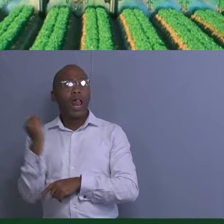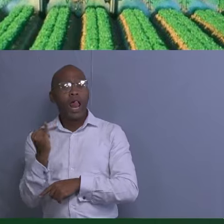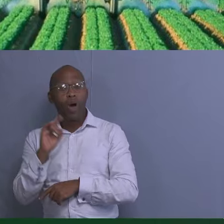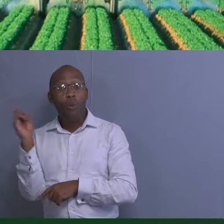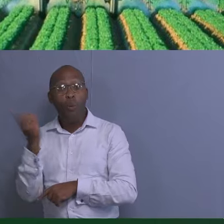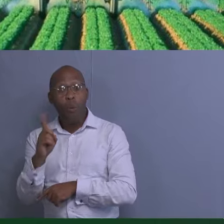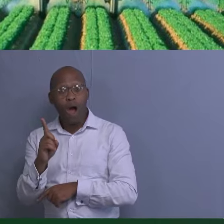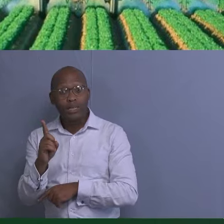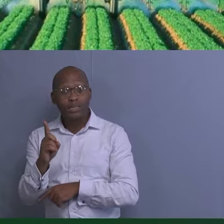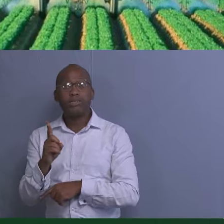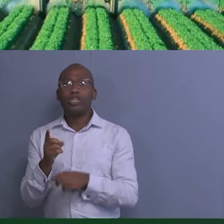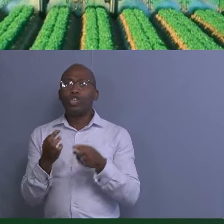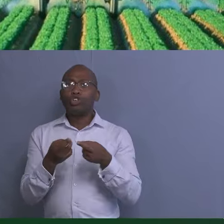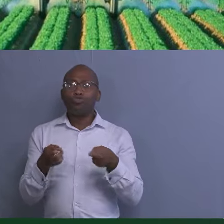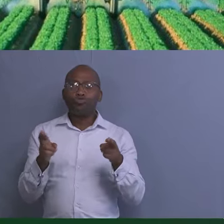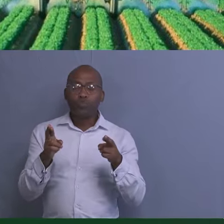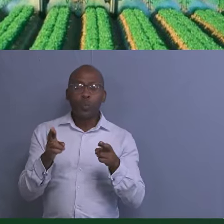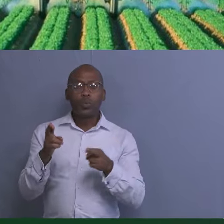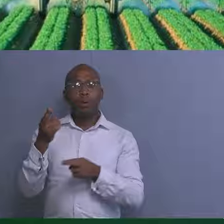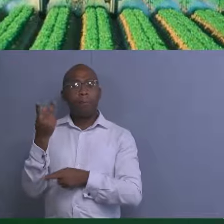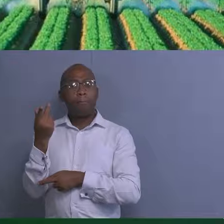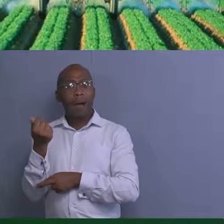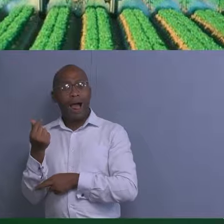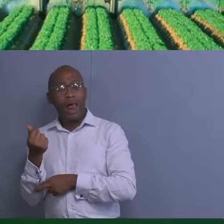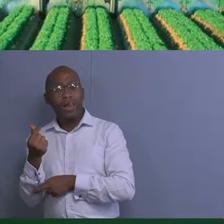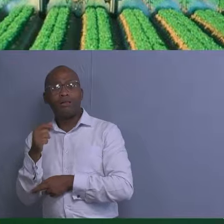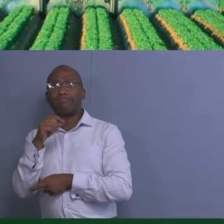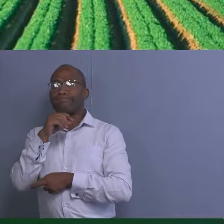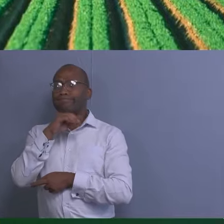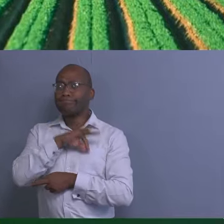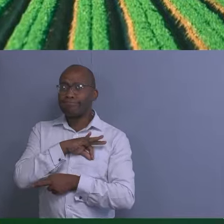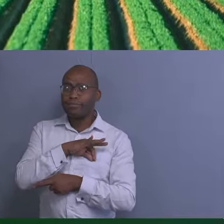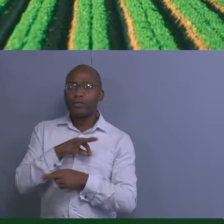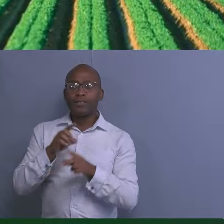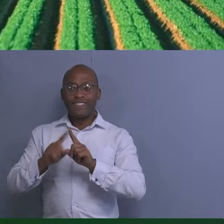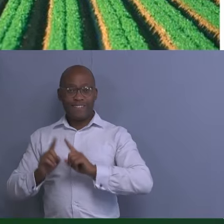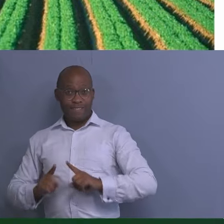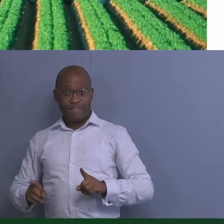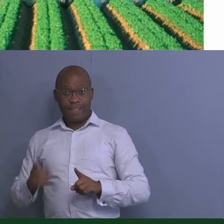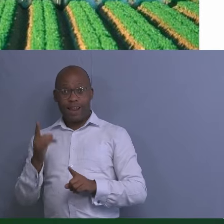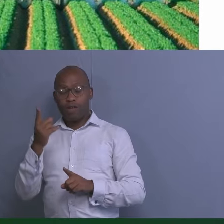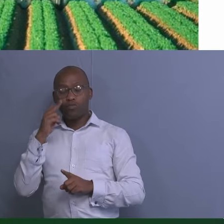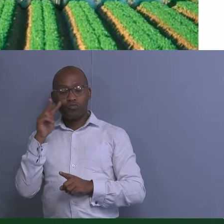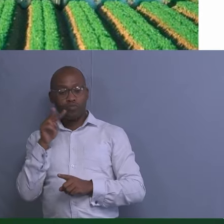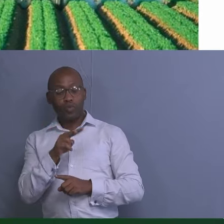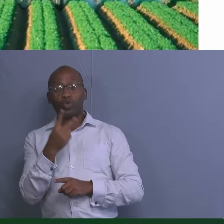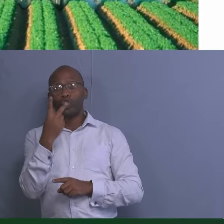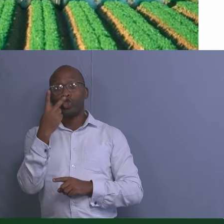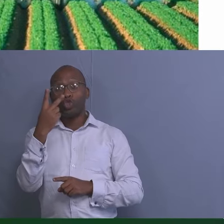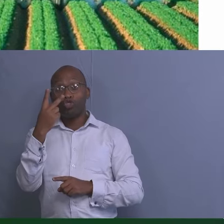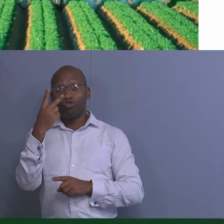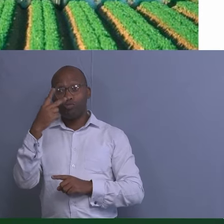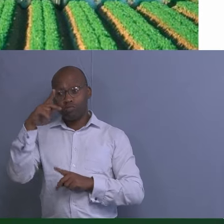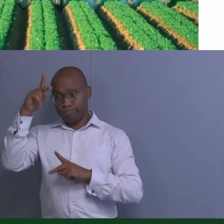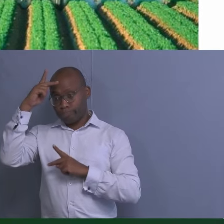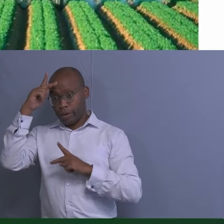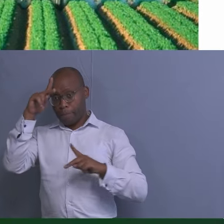us a particular farming system. If you look at the 2 pictures shown here,